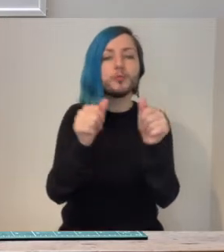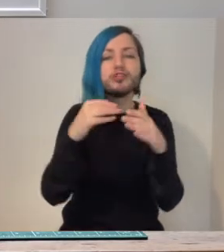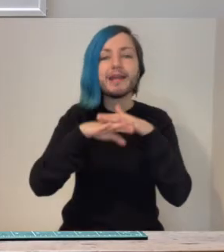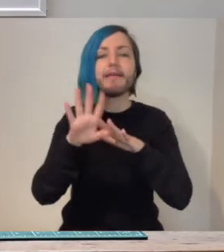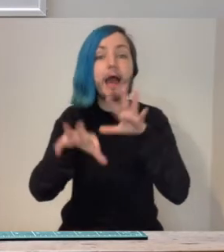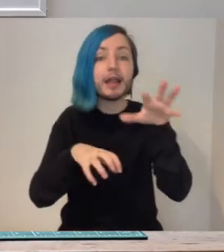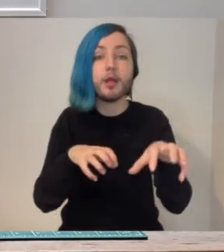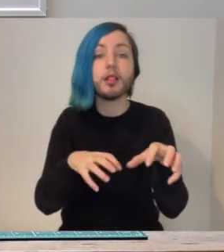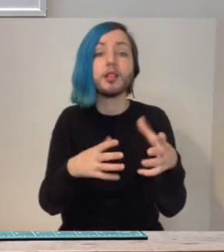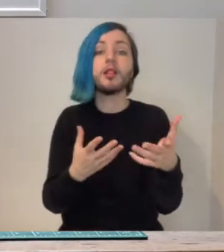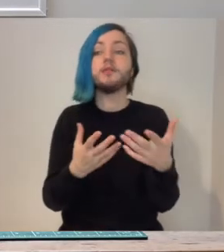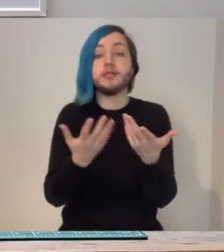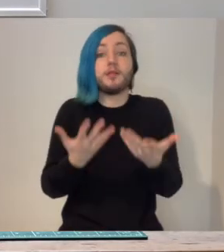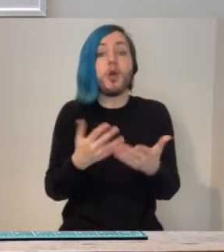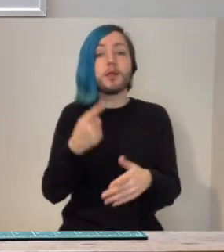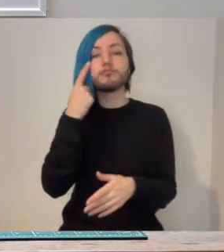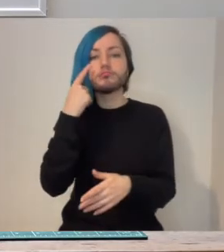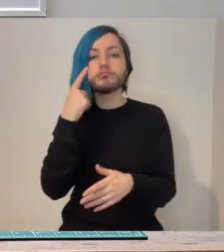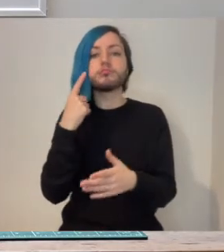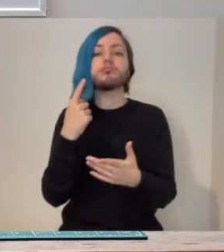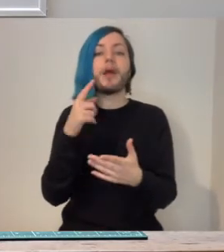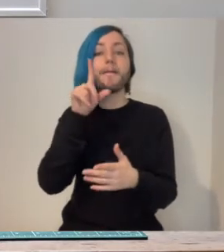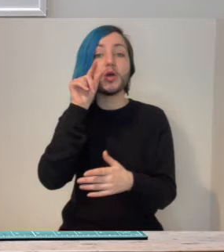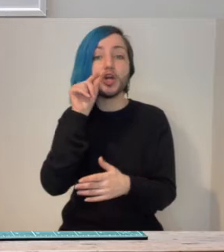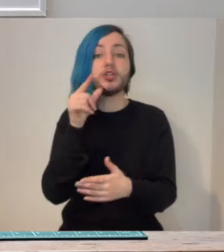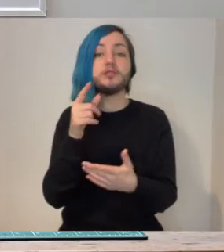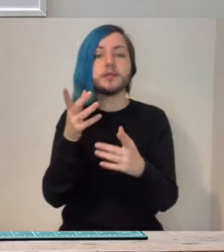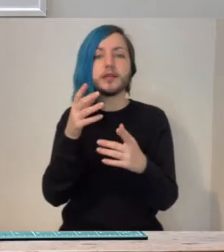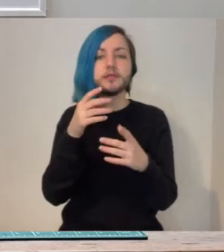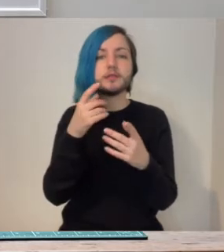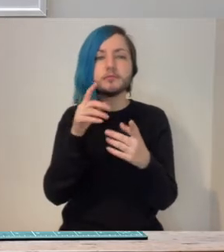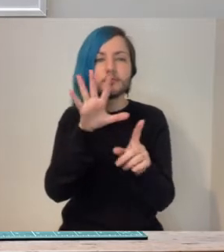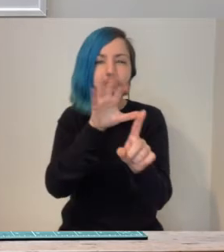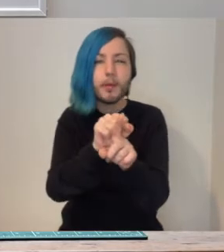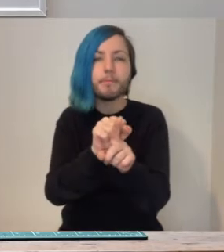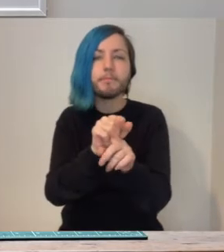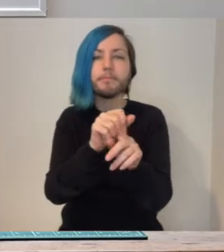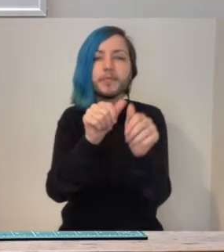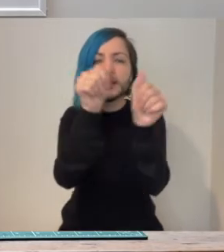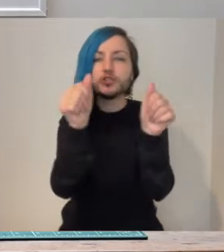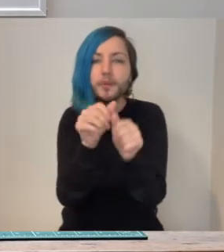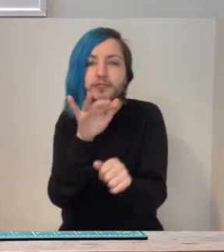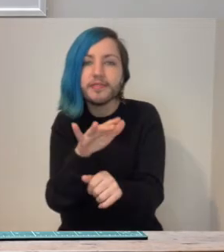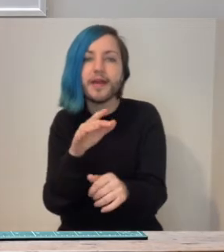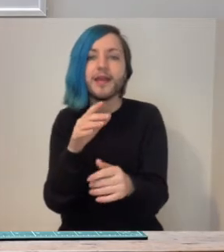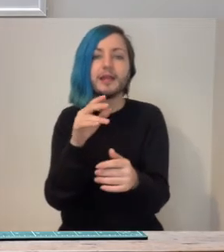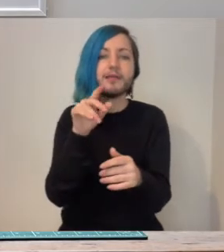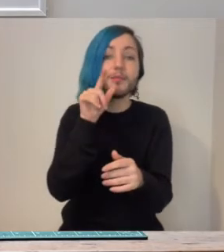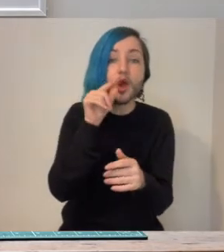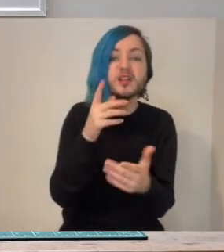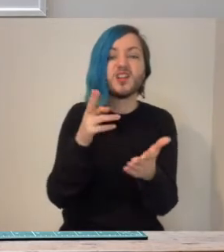within animals, and at the moment I'm looking at doing geometry in sort of birds